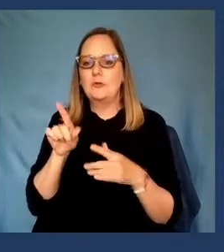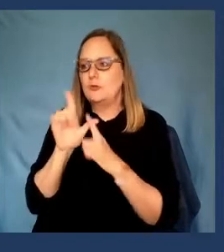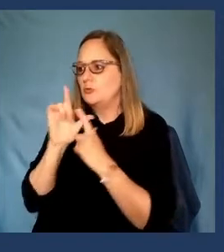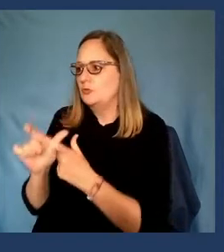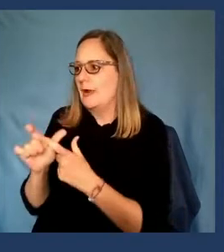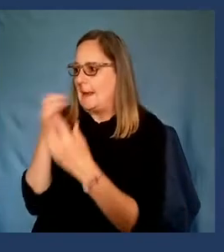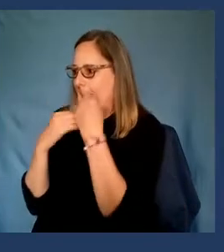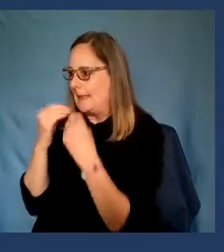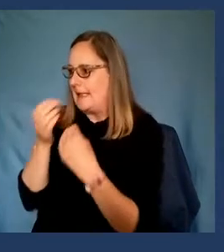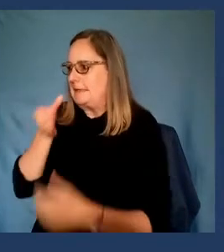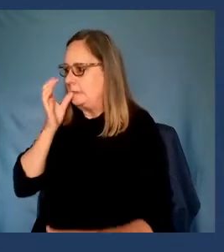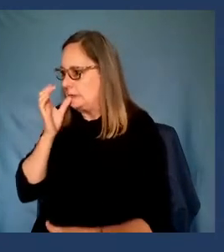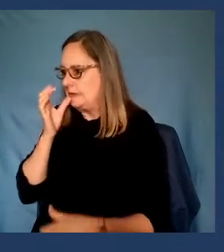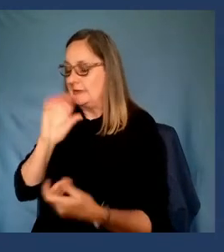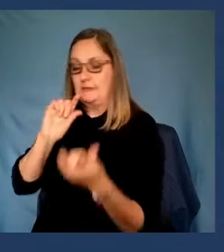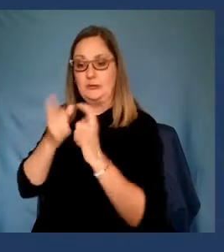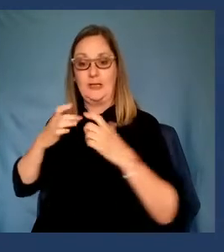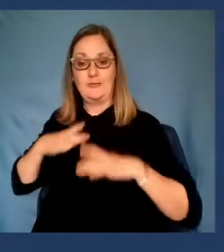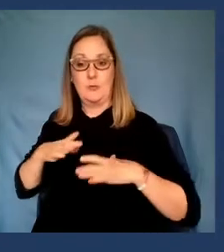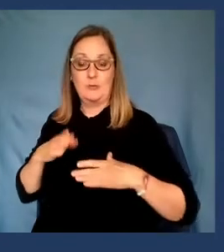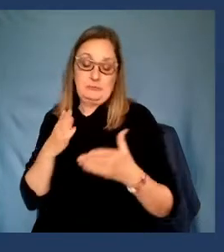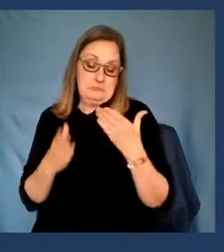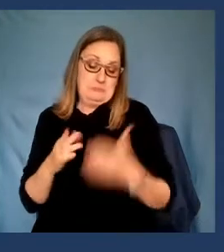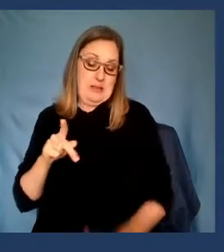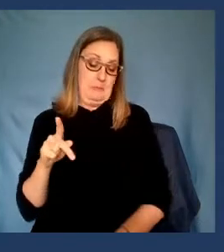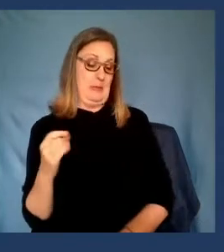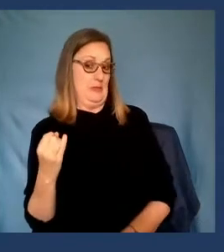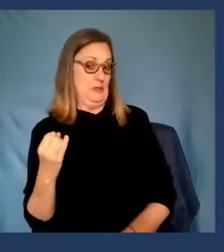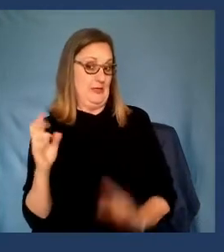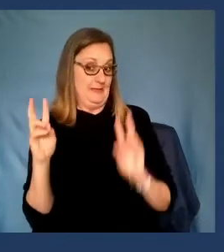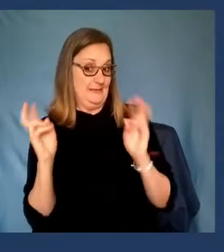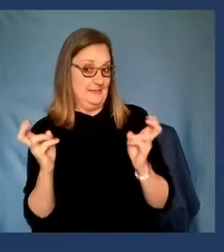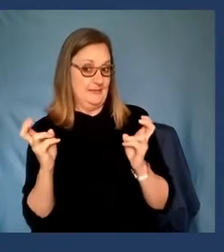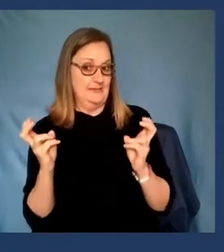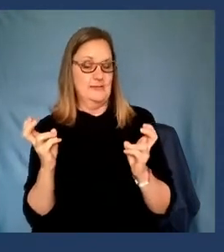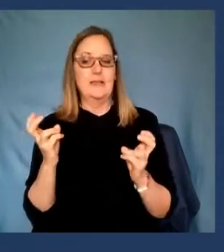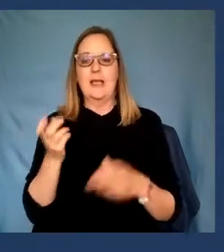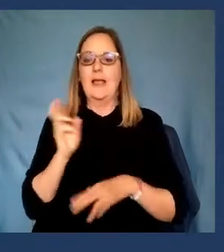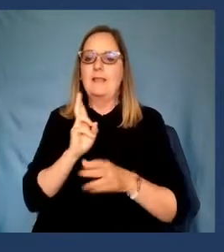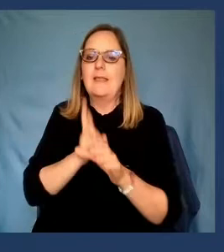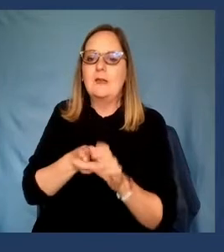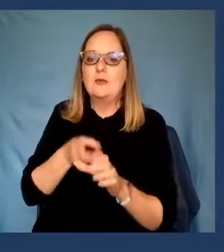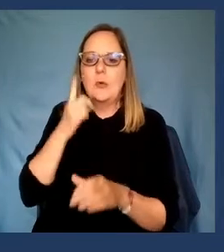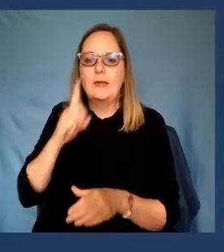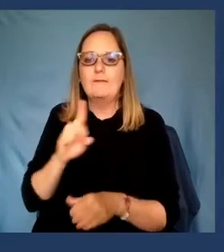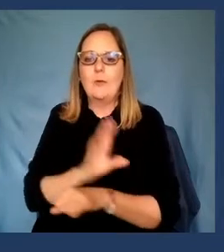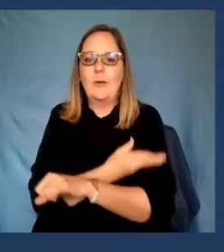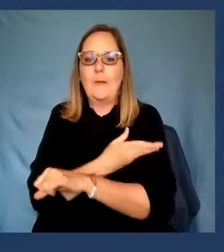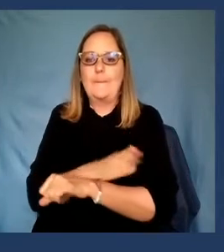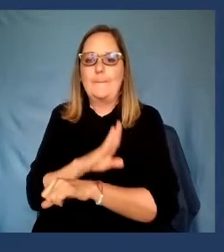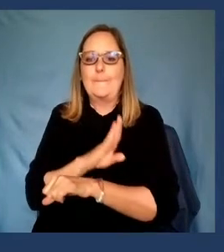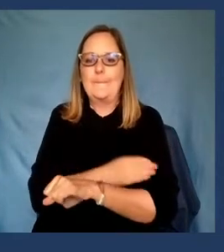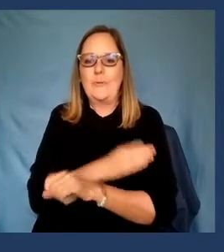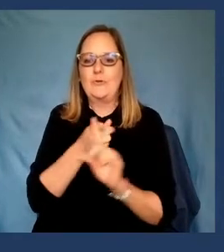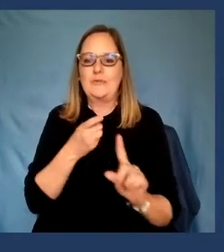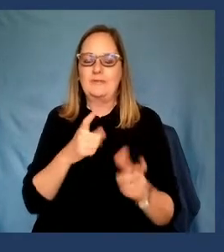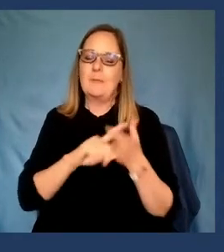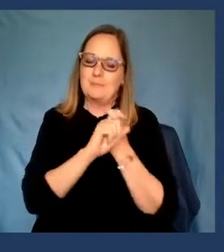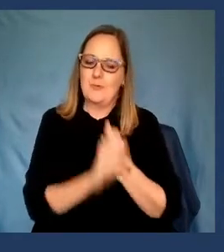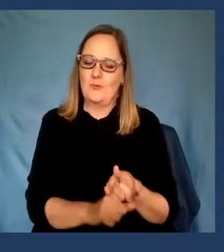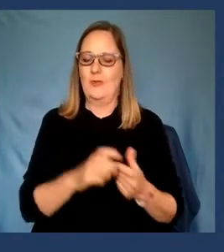appropriate attire, which may still be pajamas, and join us for a concert from a dear friend of mine, Mandy